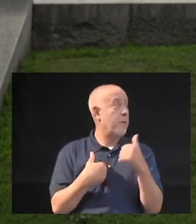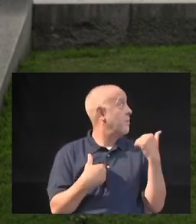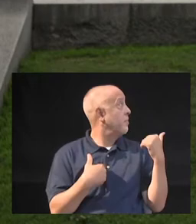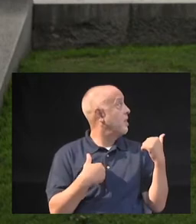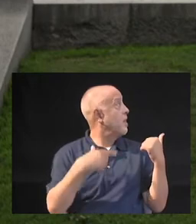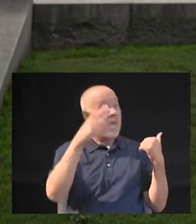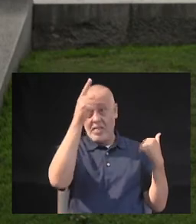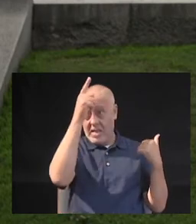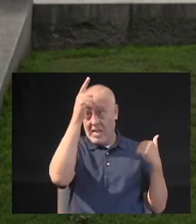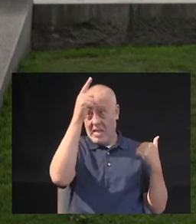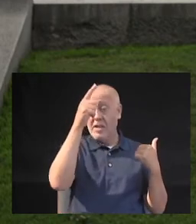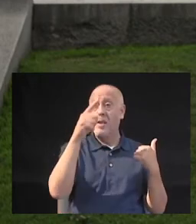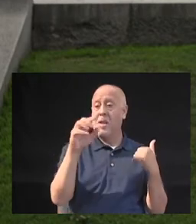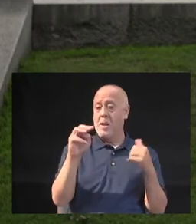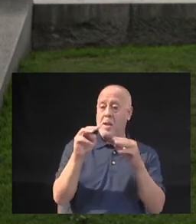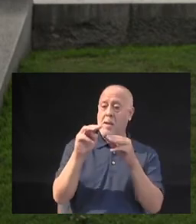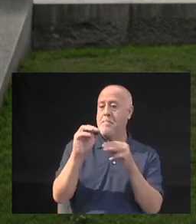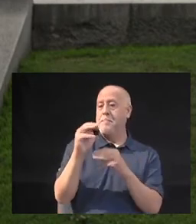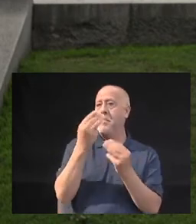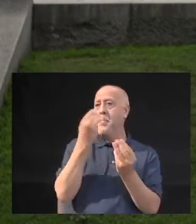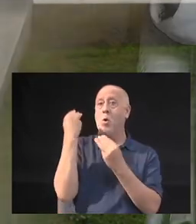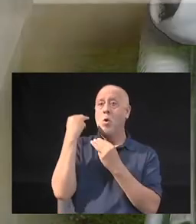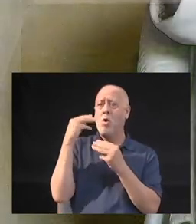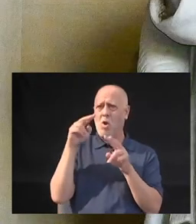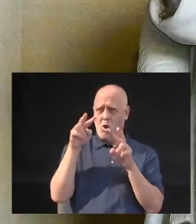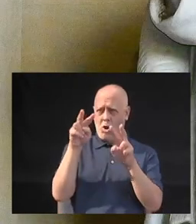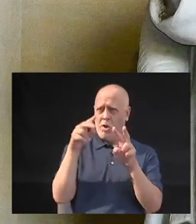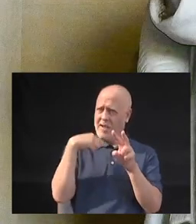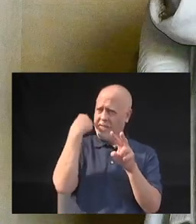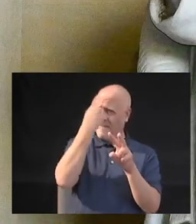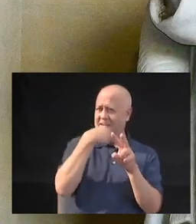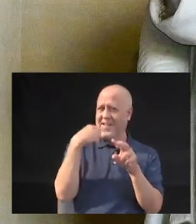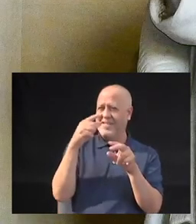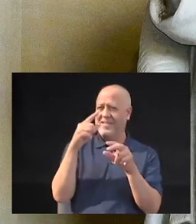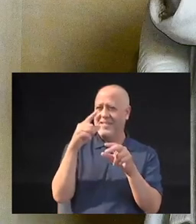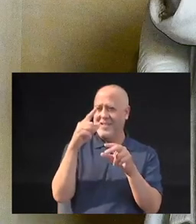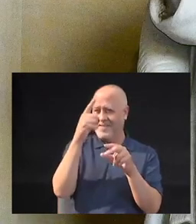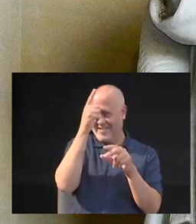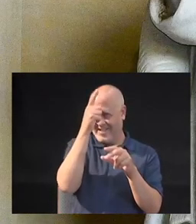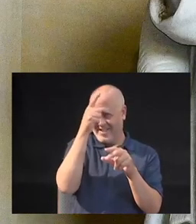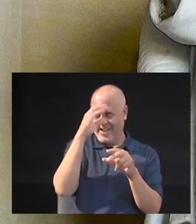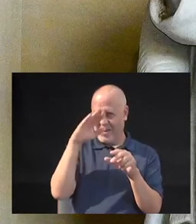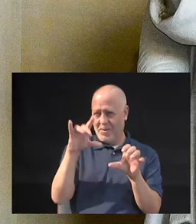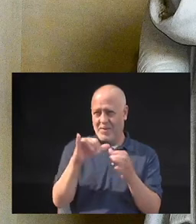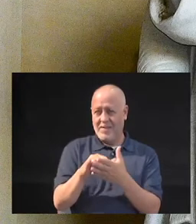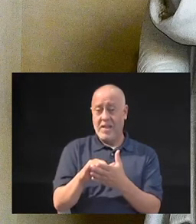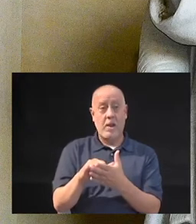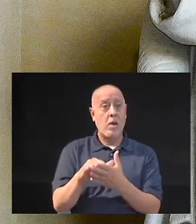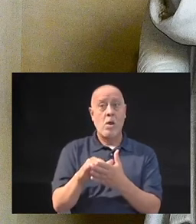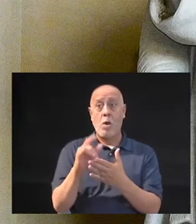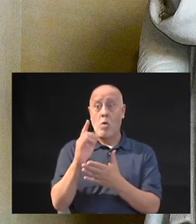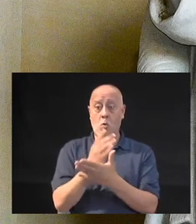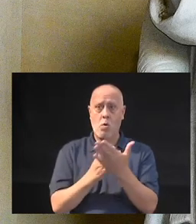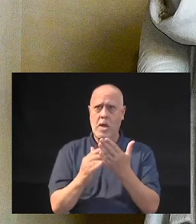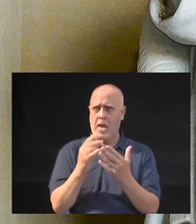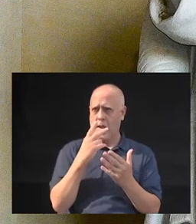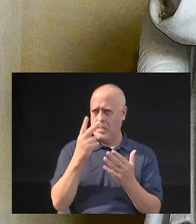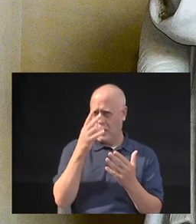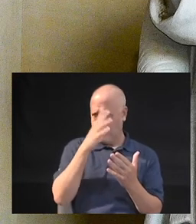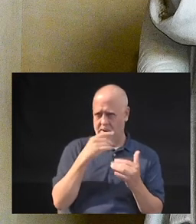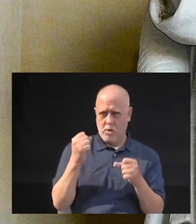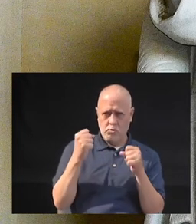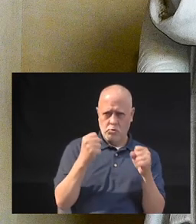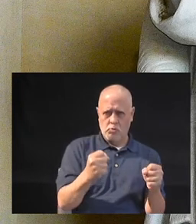Lincoln Memorial. Walk up those steps and look at the face of Lincoln. I know you've done that. On the one hand, I see a man who's